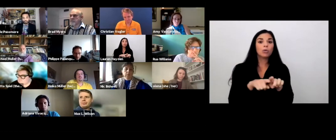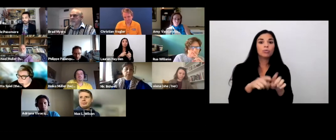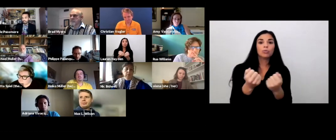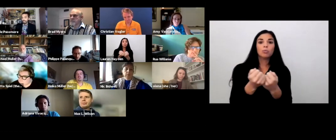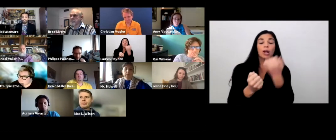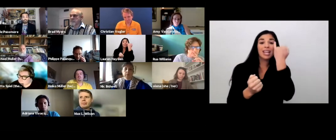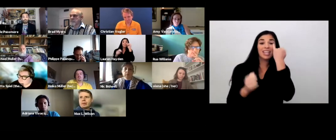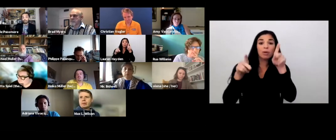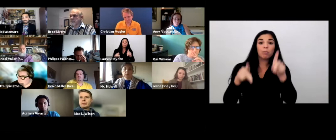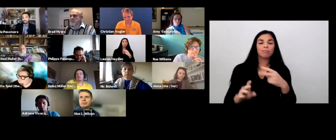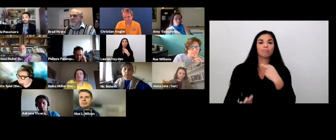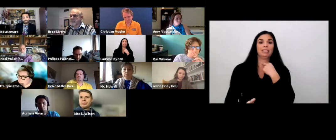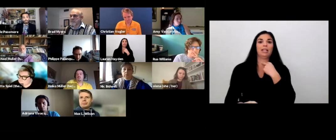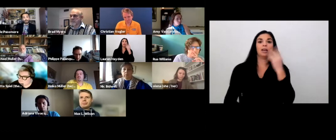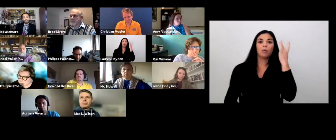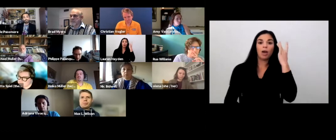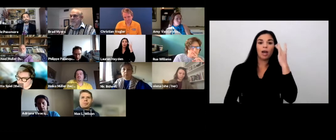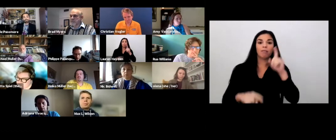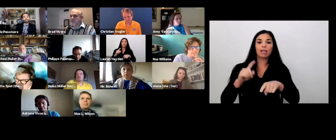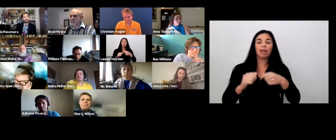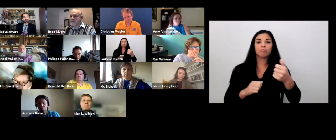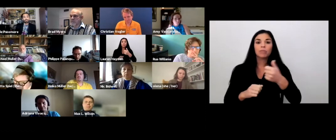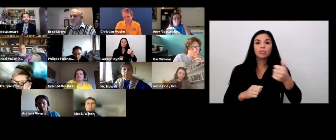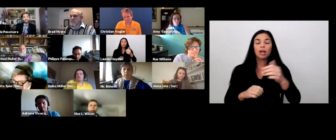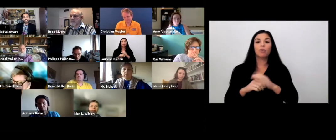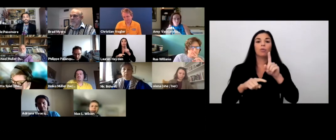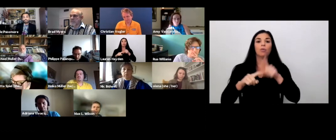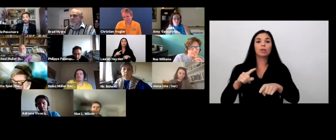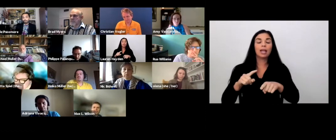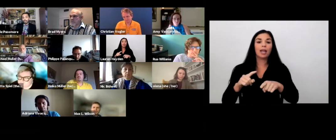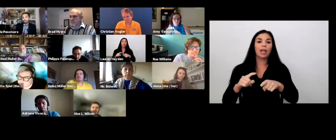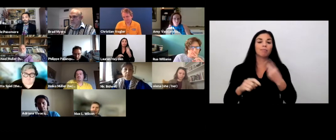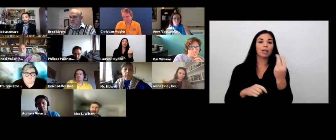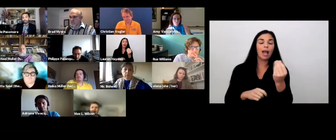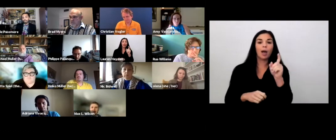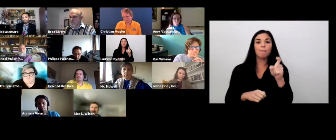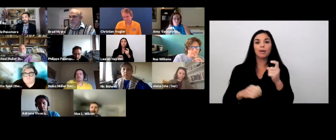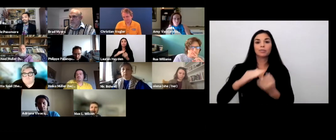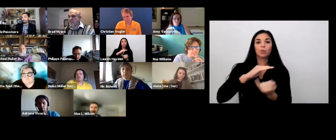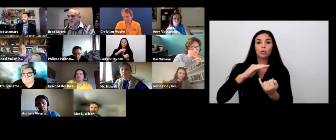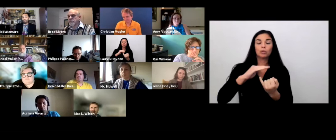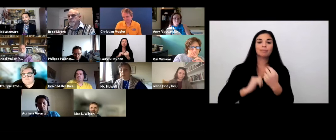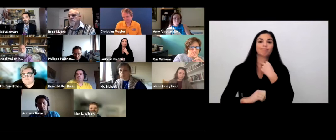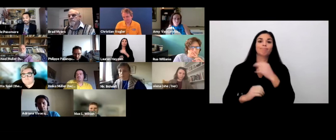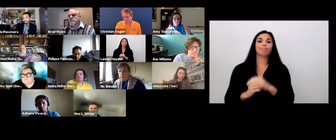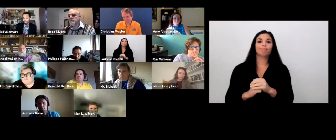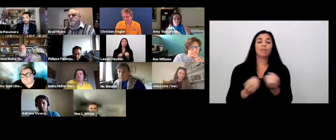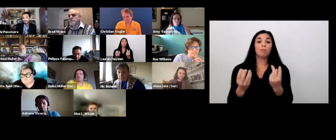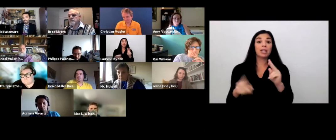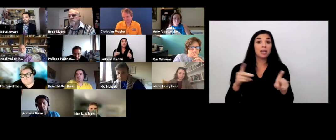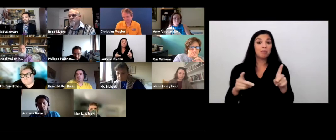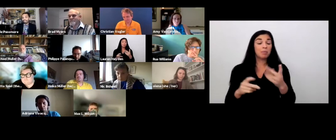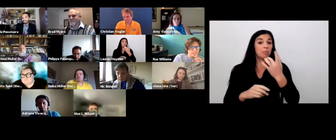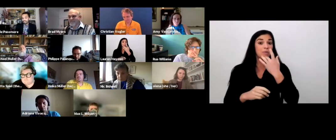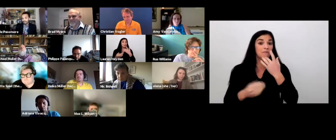travel restrictions, due to quarantine. Many individuals were asking for the events to be outdoors or